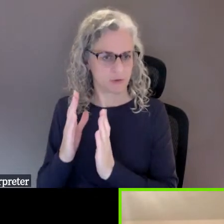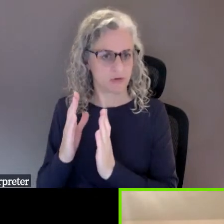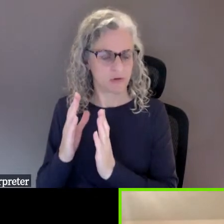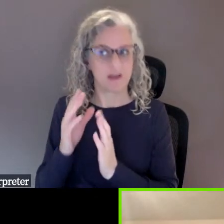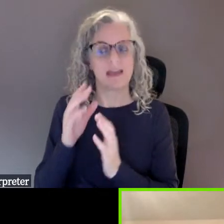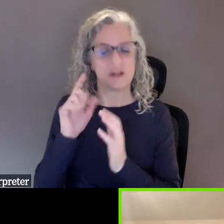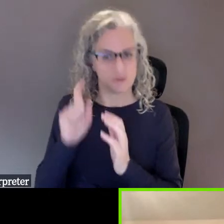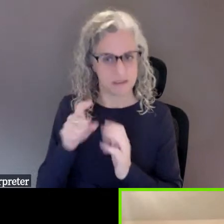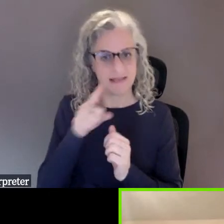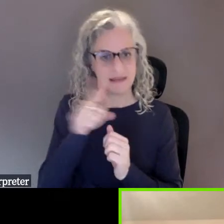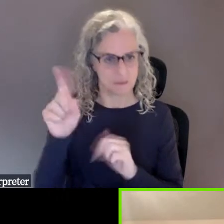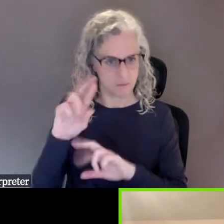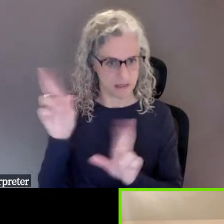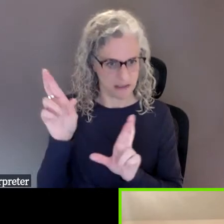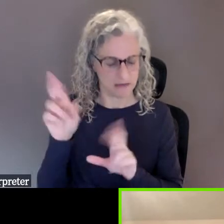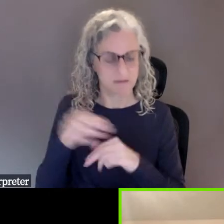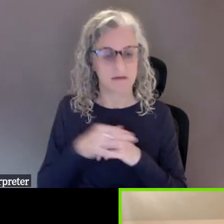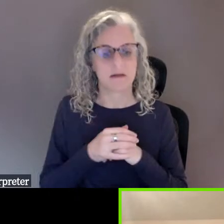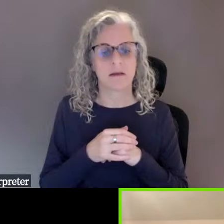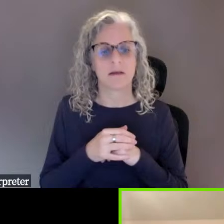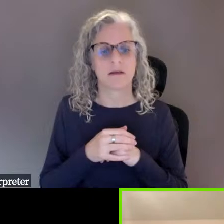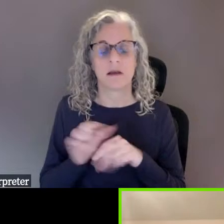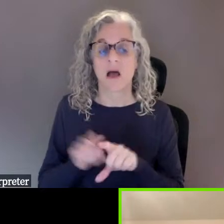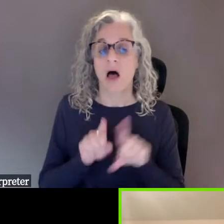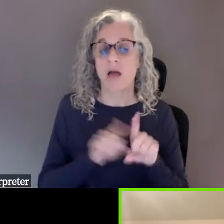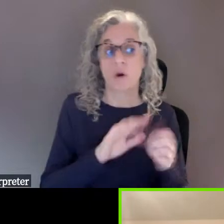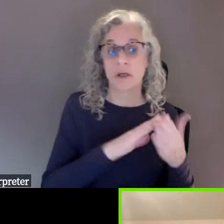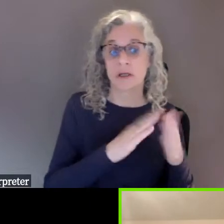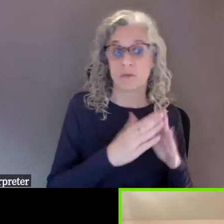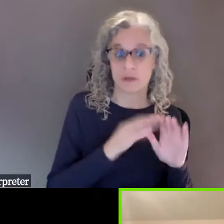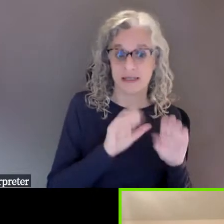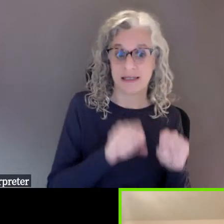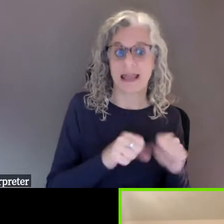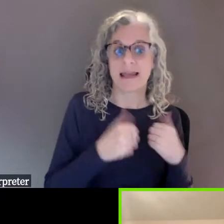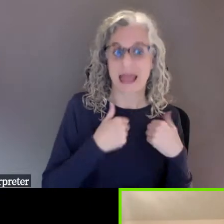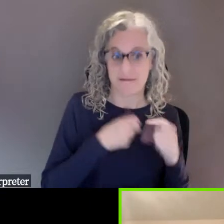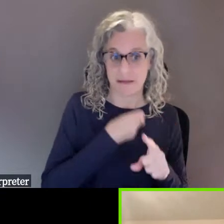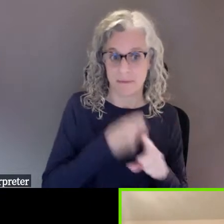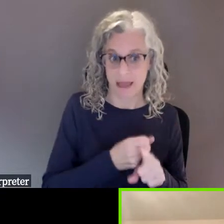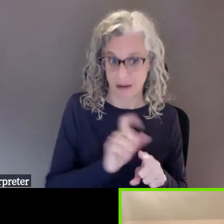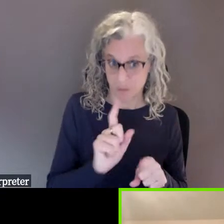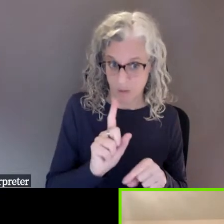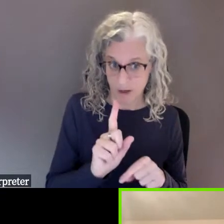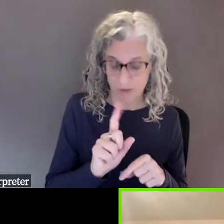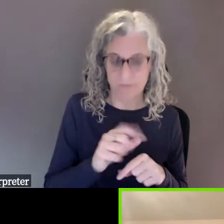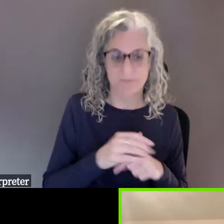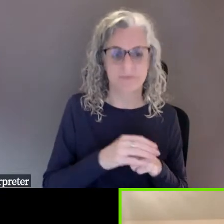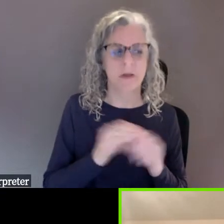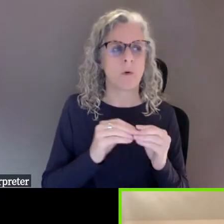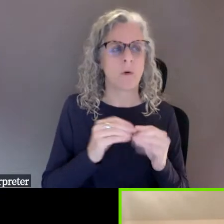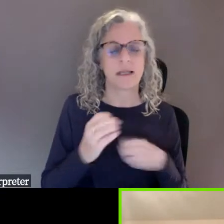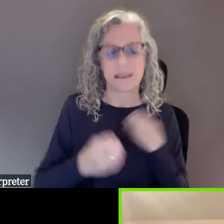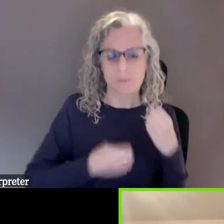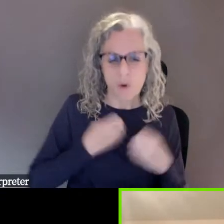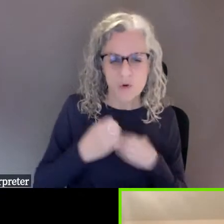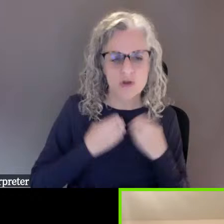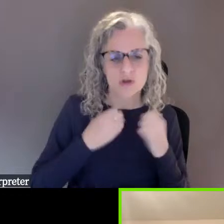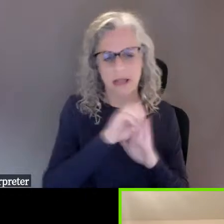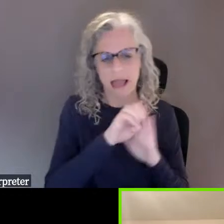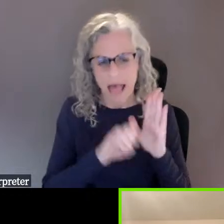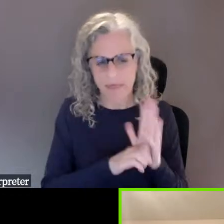hand. One of the other places where community can be really impactful, though, is on like the emotional, moral, ethical